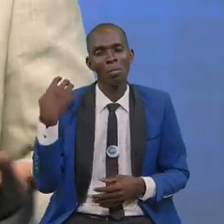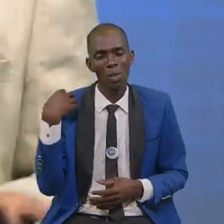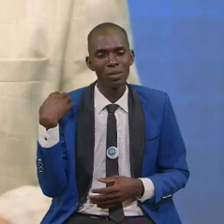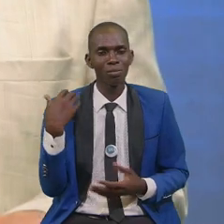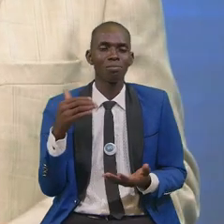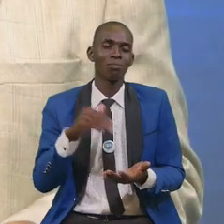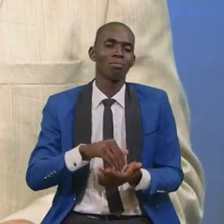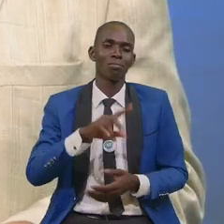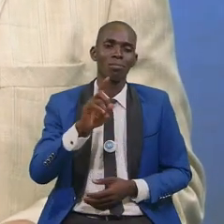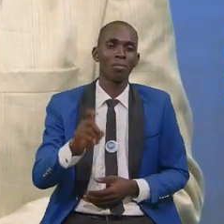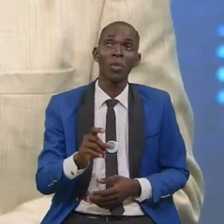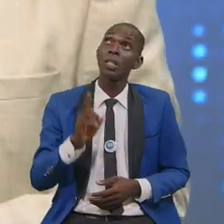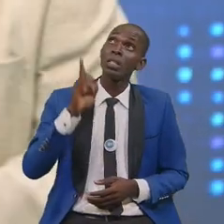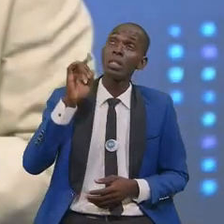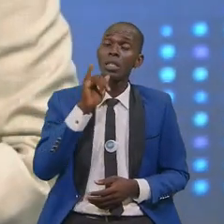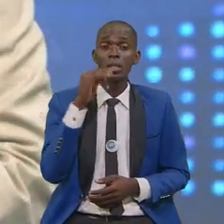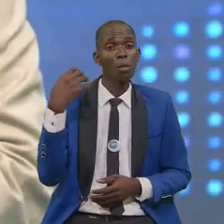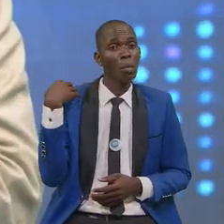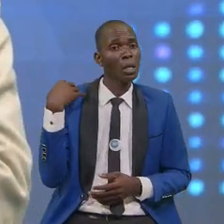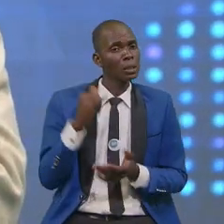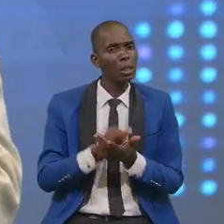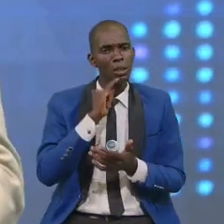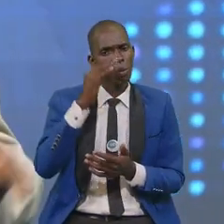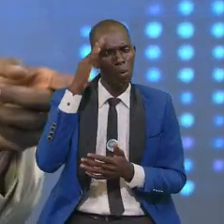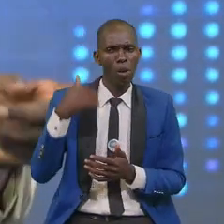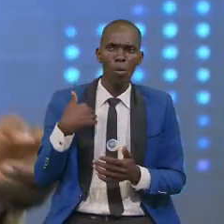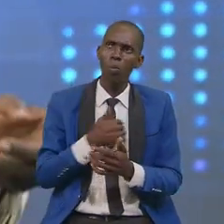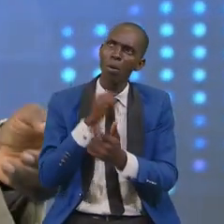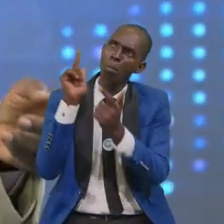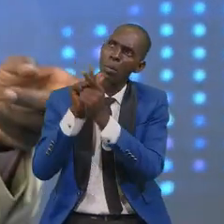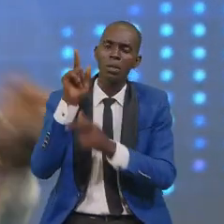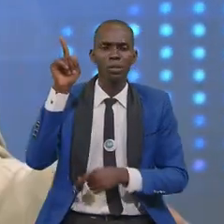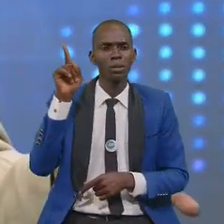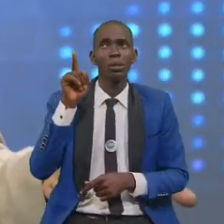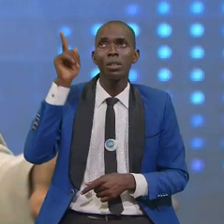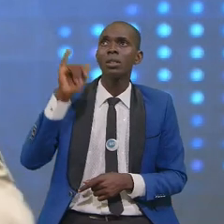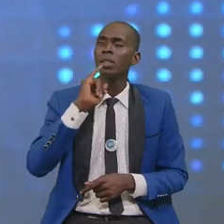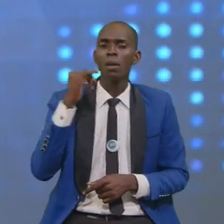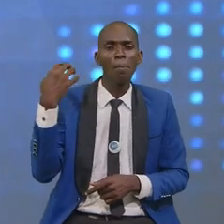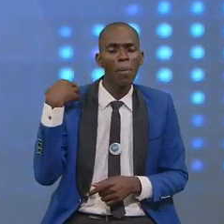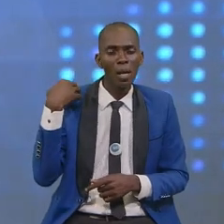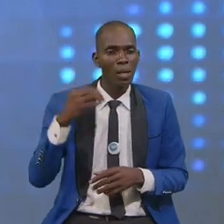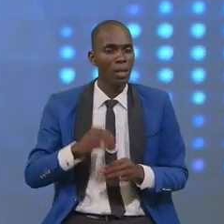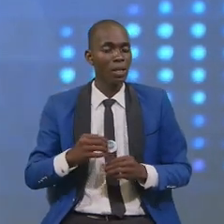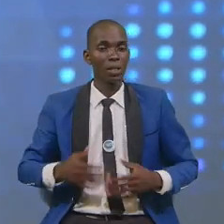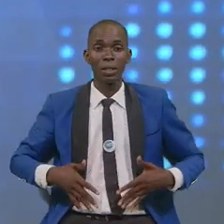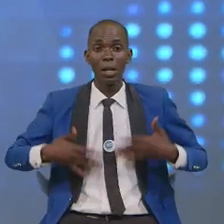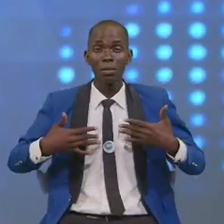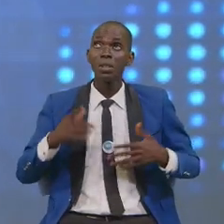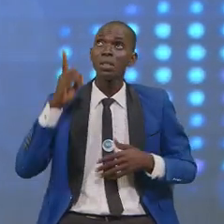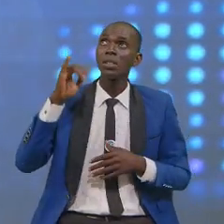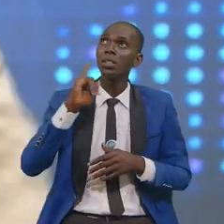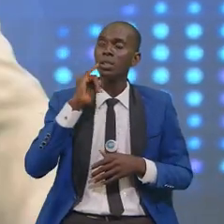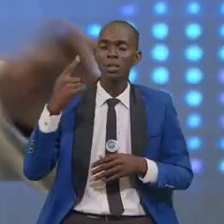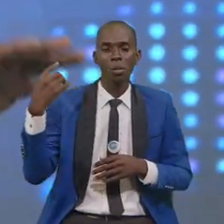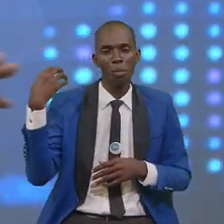His master, that's how we come to him. His master in life is the master of